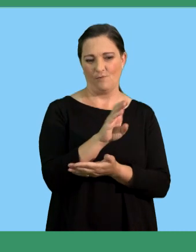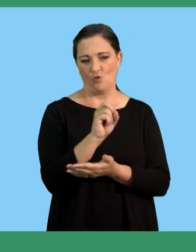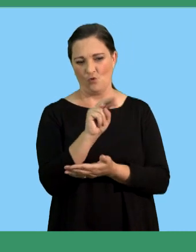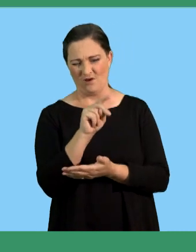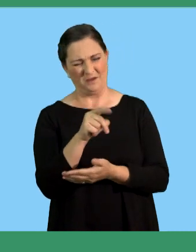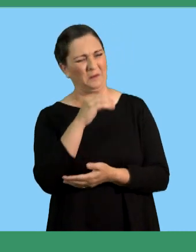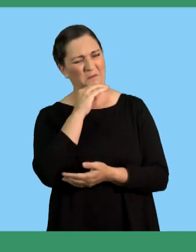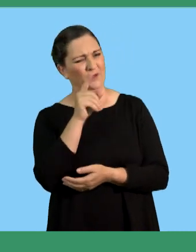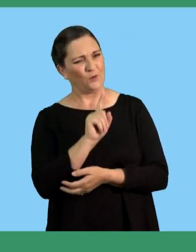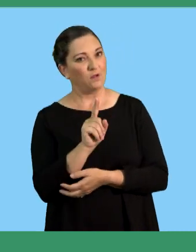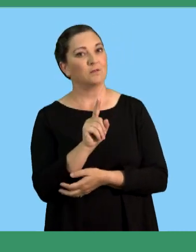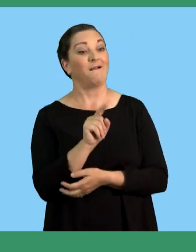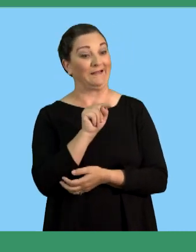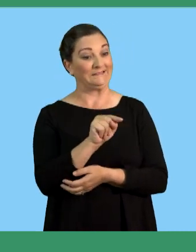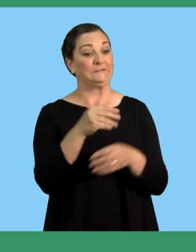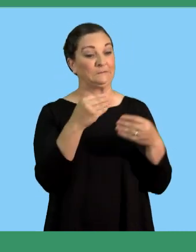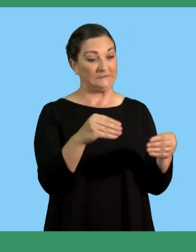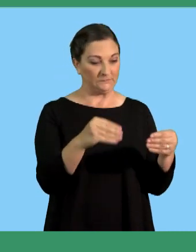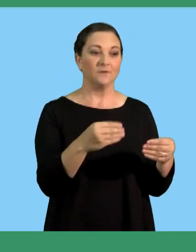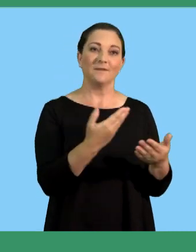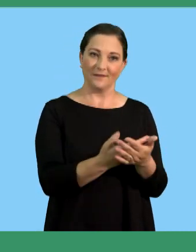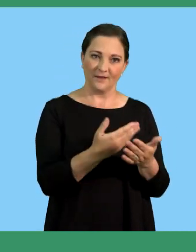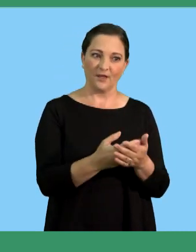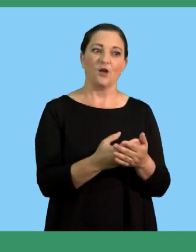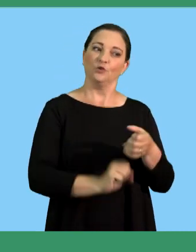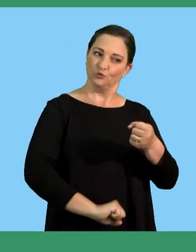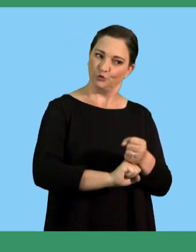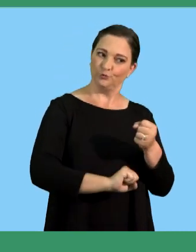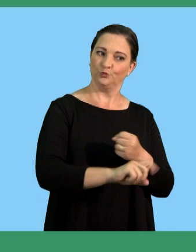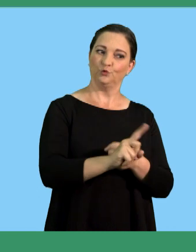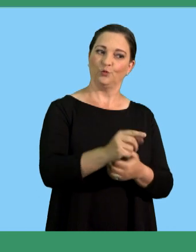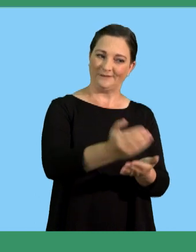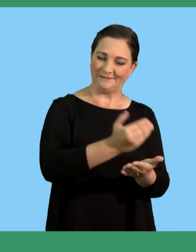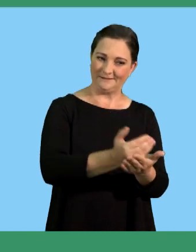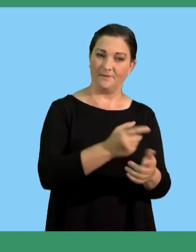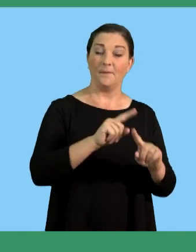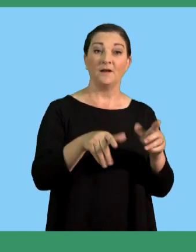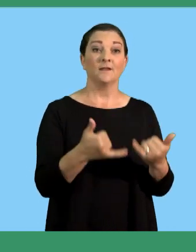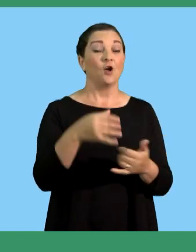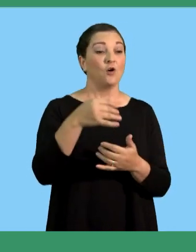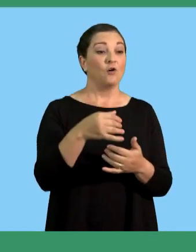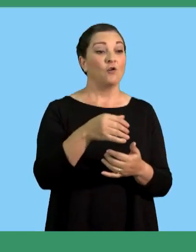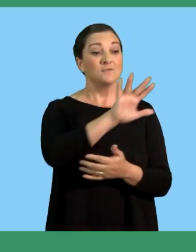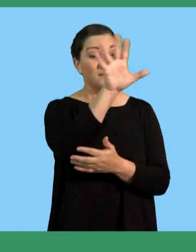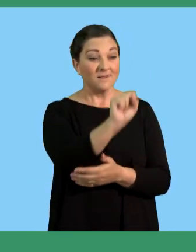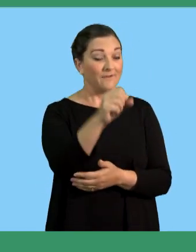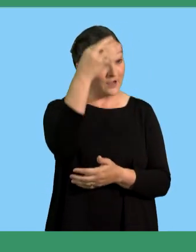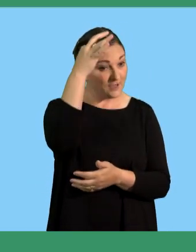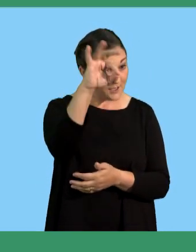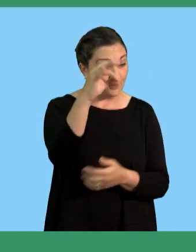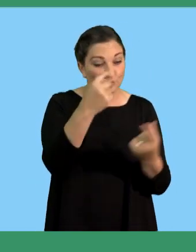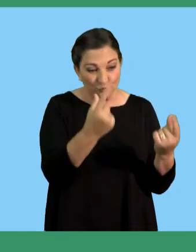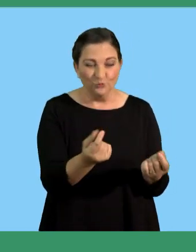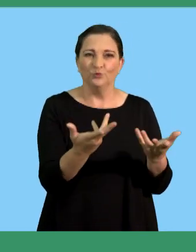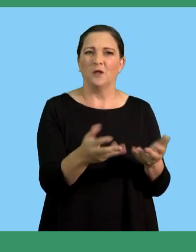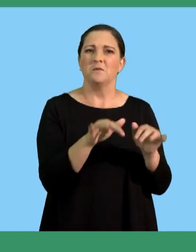an investment which is done to encourage savings, and it is done by the South African government, which offers the South